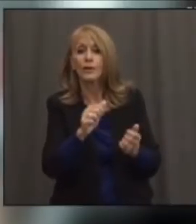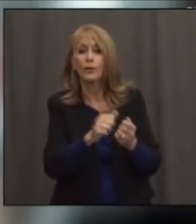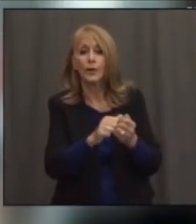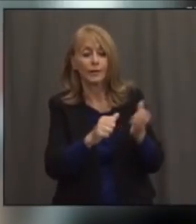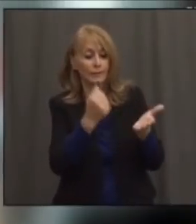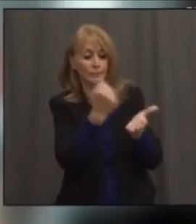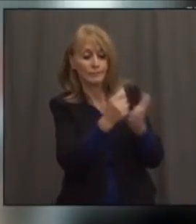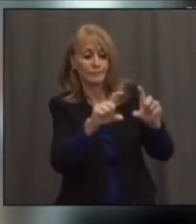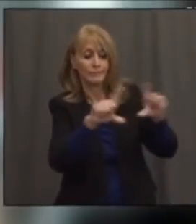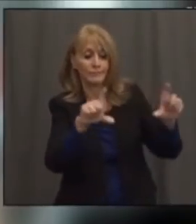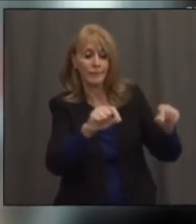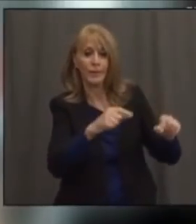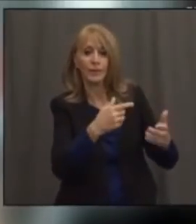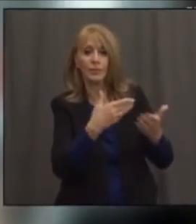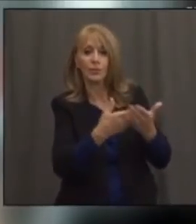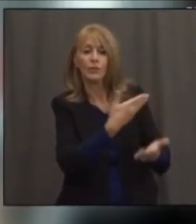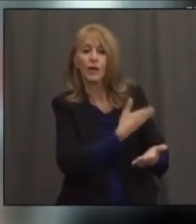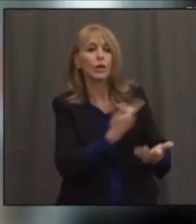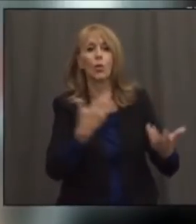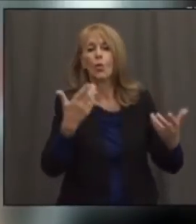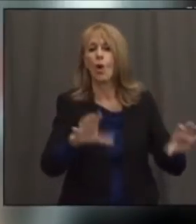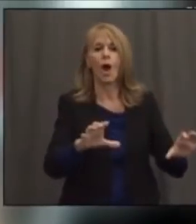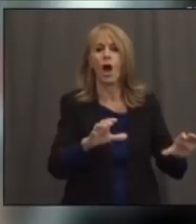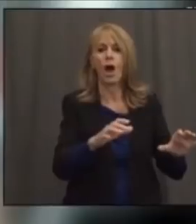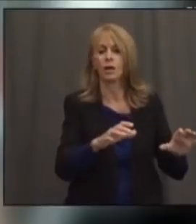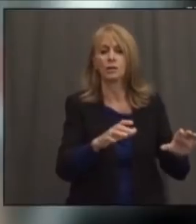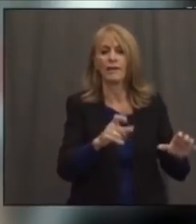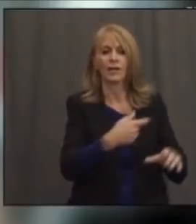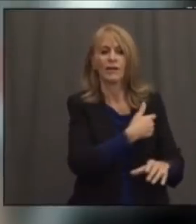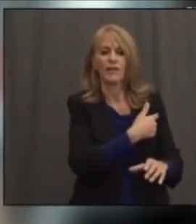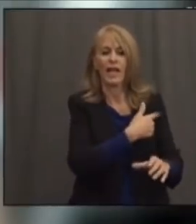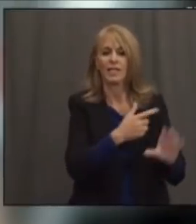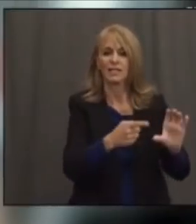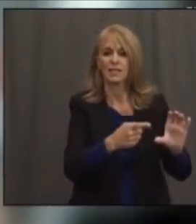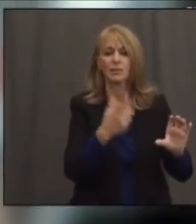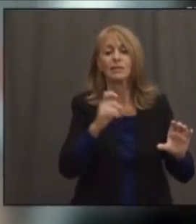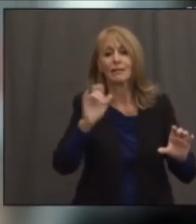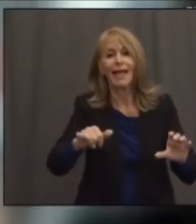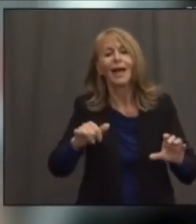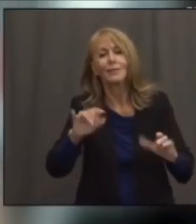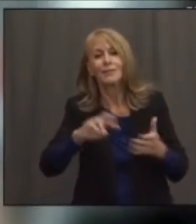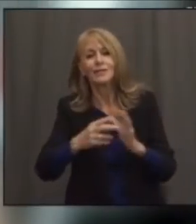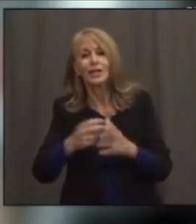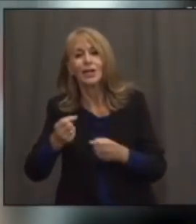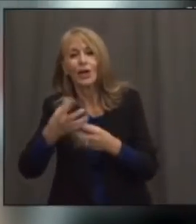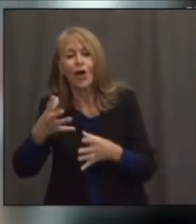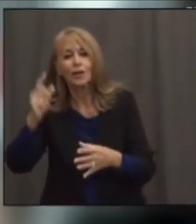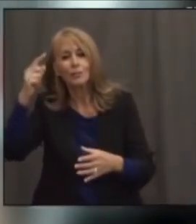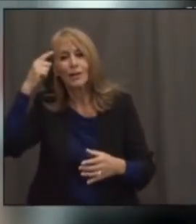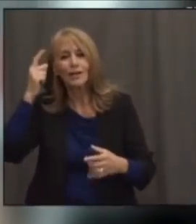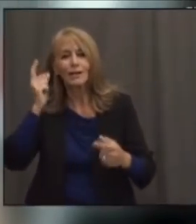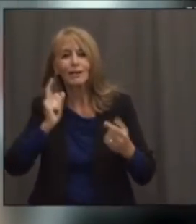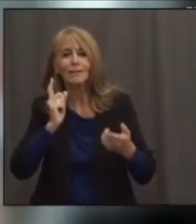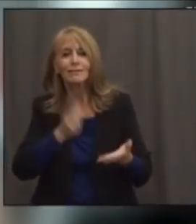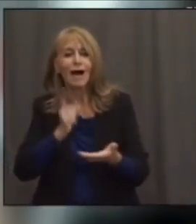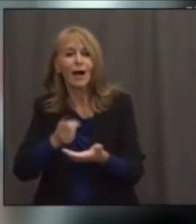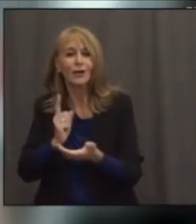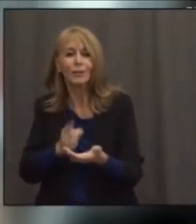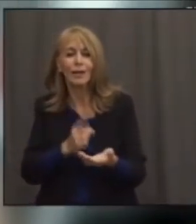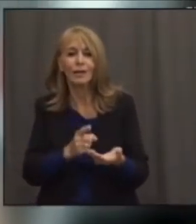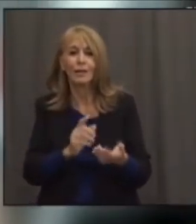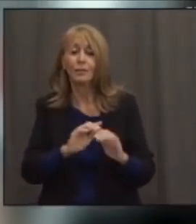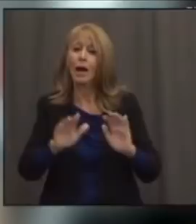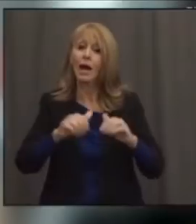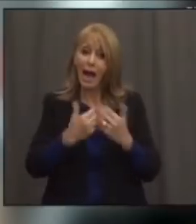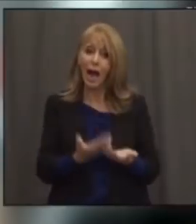some suspicions and hesitations around it on those grounds. And that gets into the political arguments you discussed. And I think the way to get more people vaccinated is going to be to try to